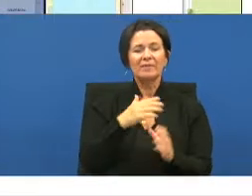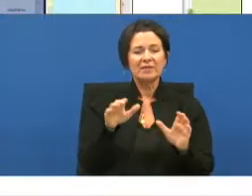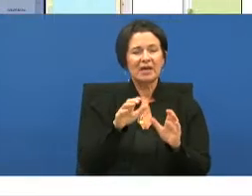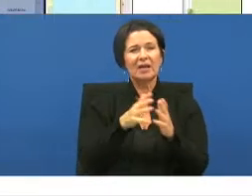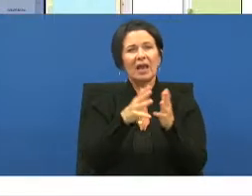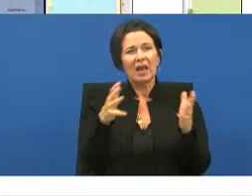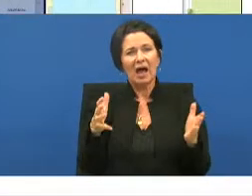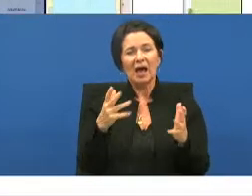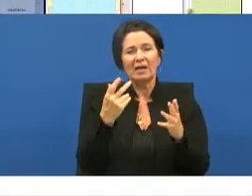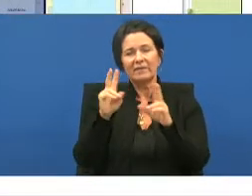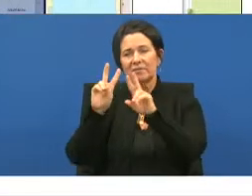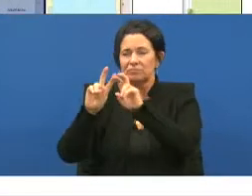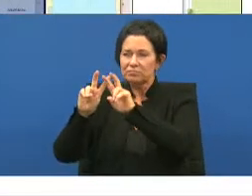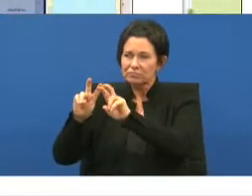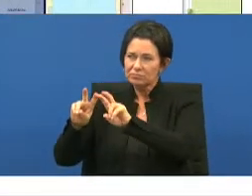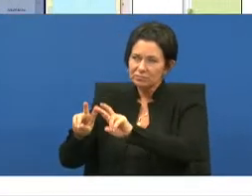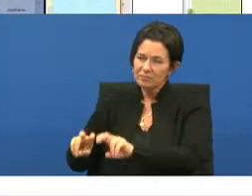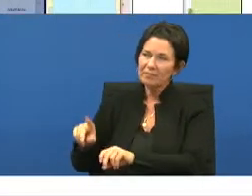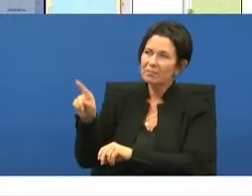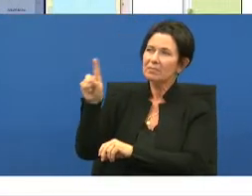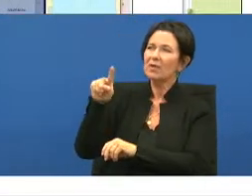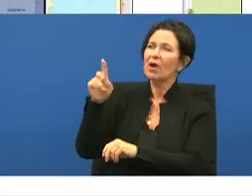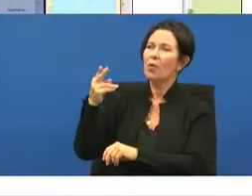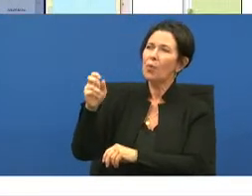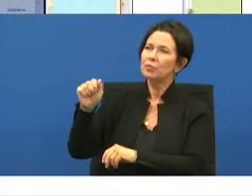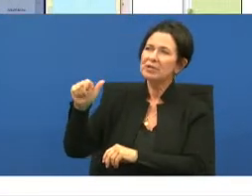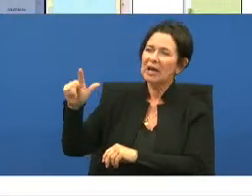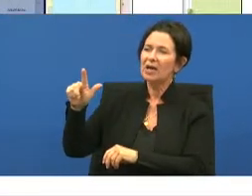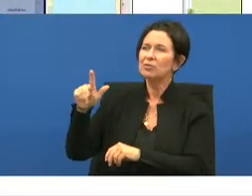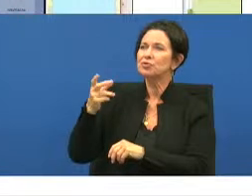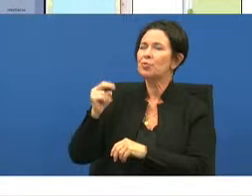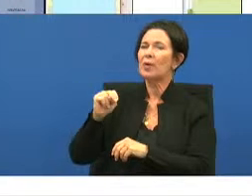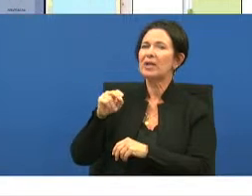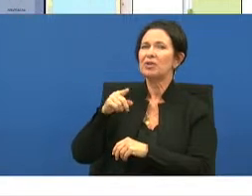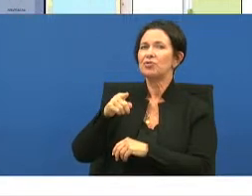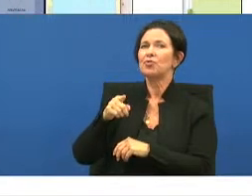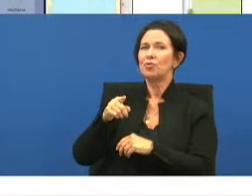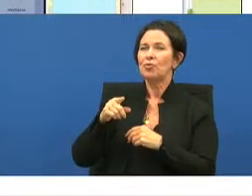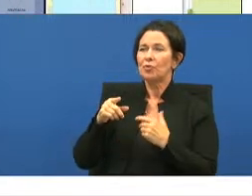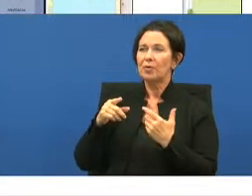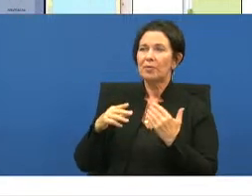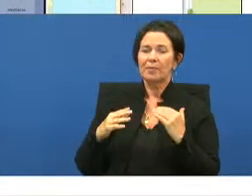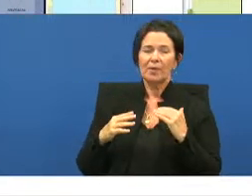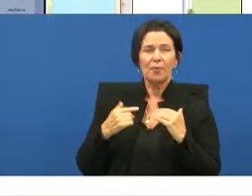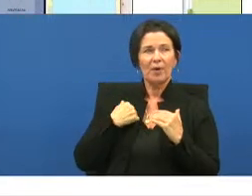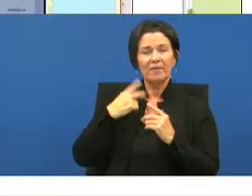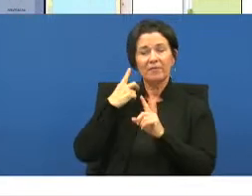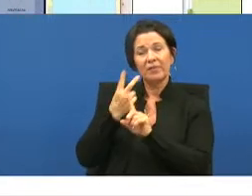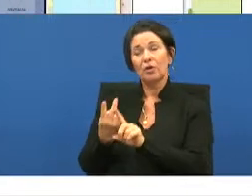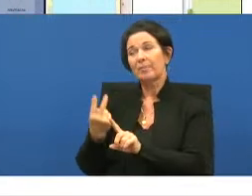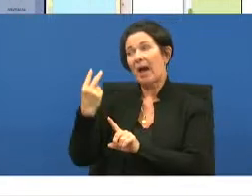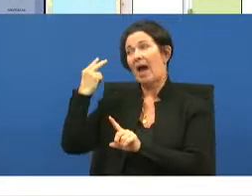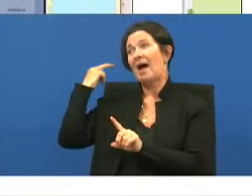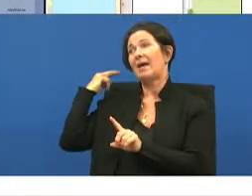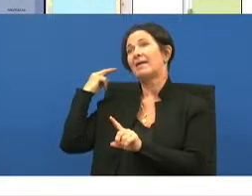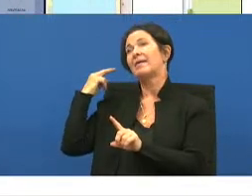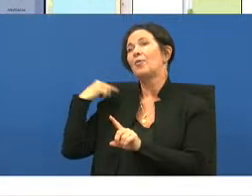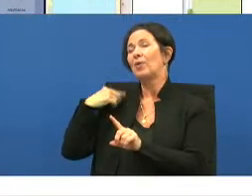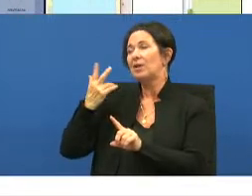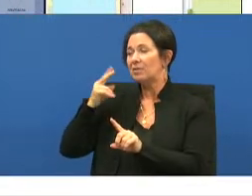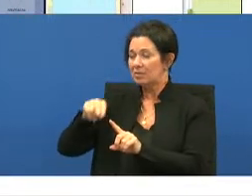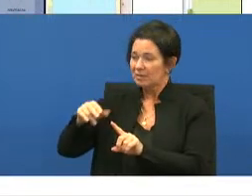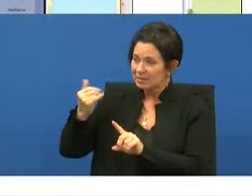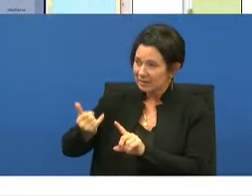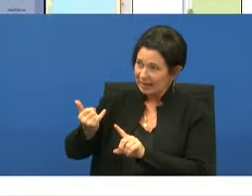headquarter hotels and what they do to the marketplace when they are introduced. And we've looked backwards in time, before and after these have